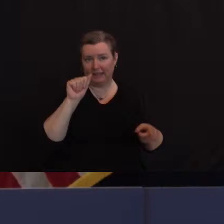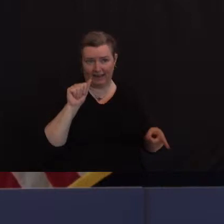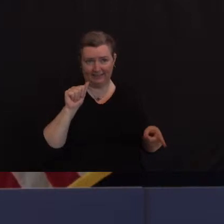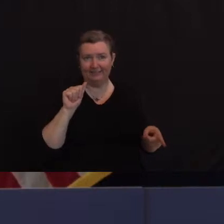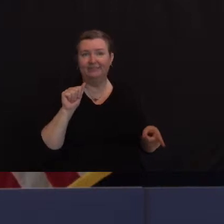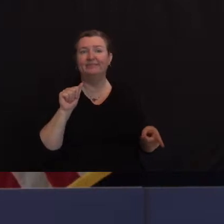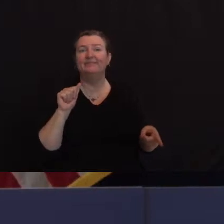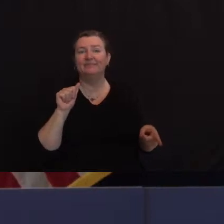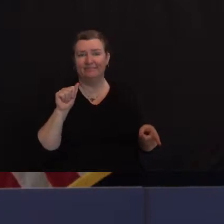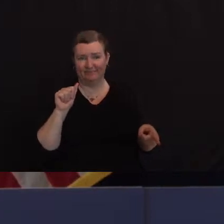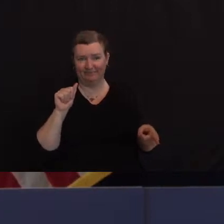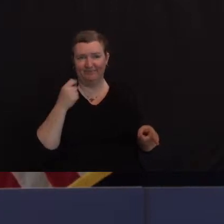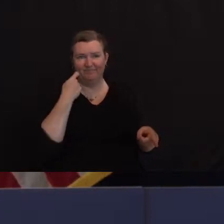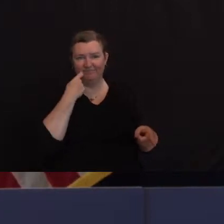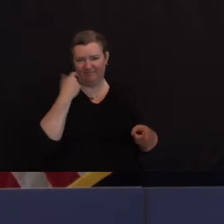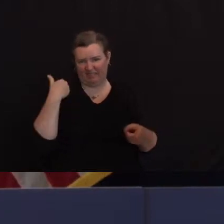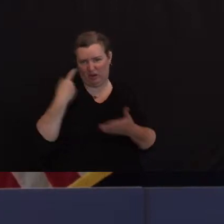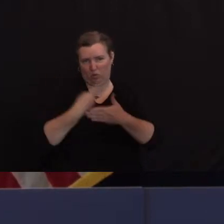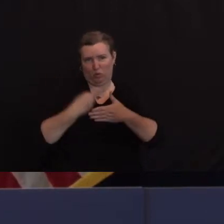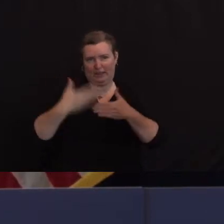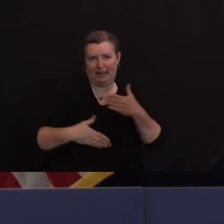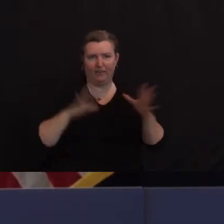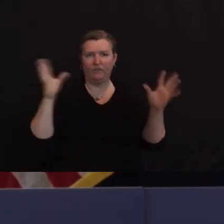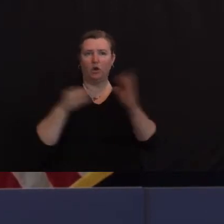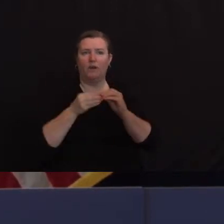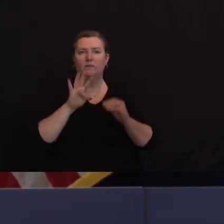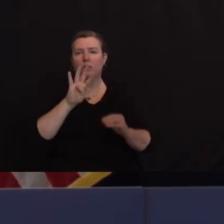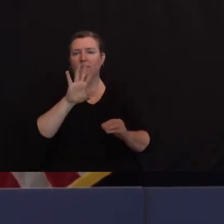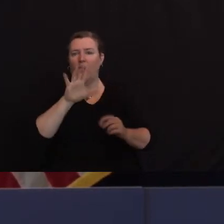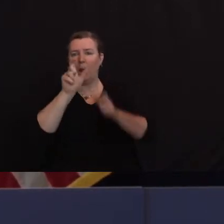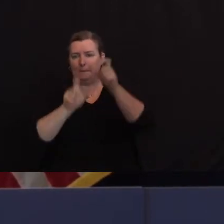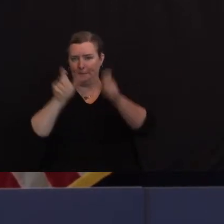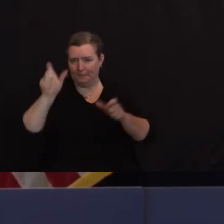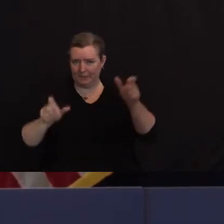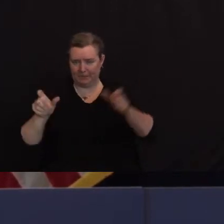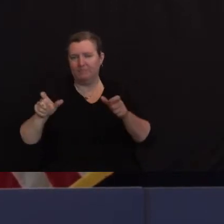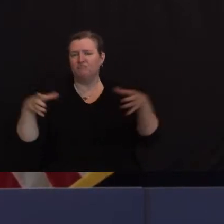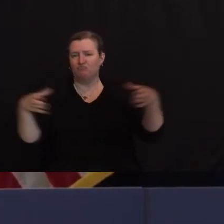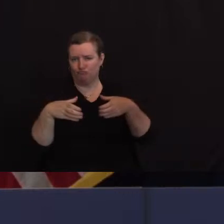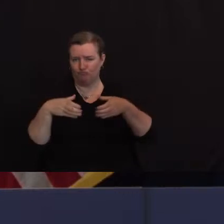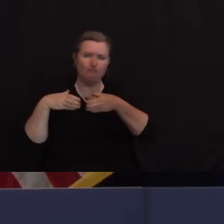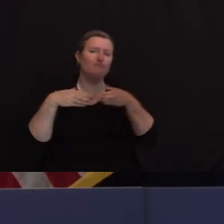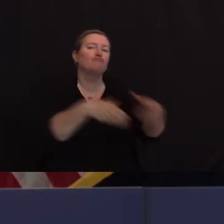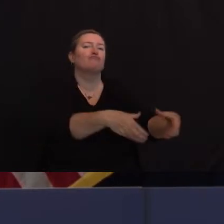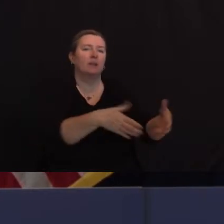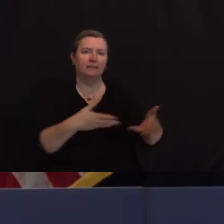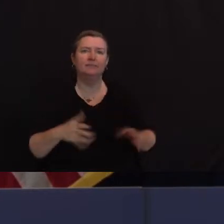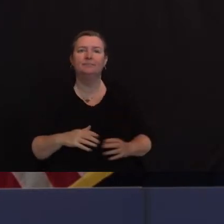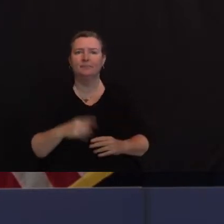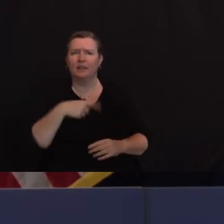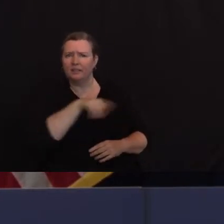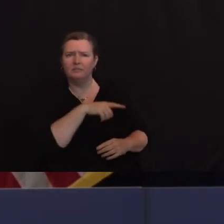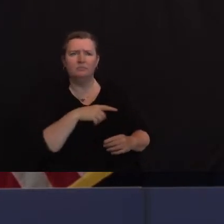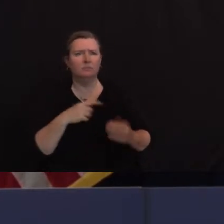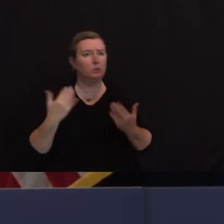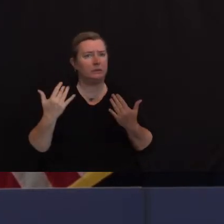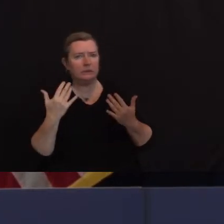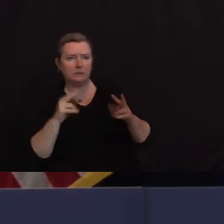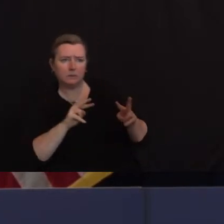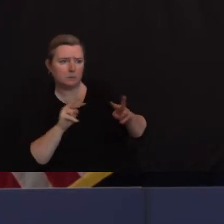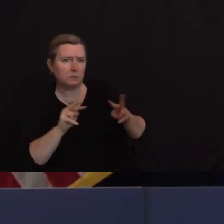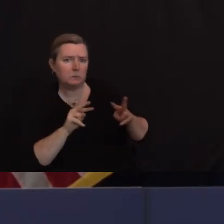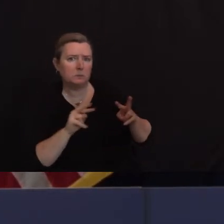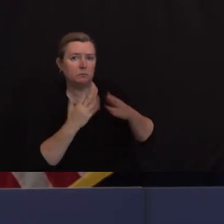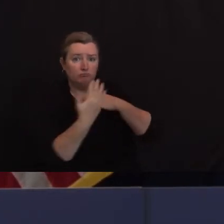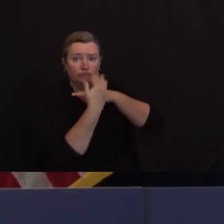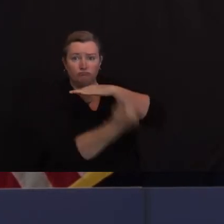That's a 45-member team with both vessels as well as vehicles. They are standing by in Oxford, Alabama right now. They're